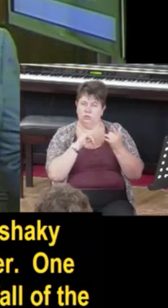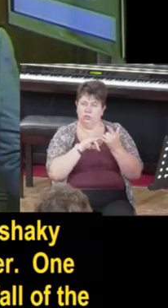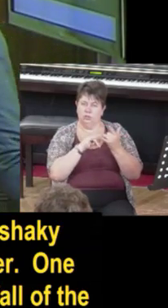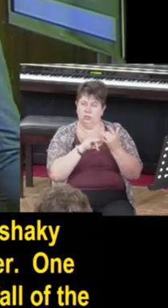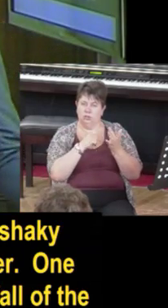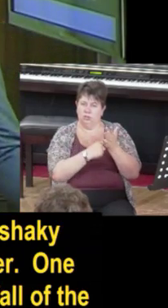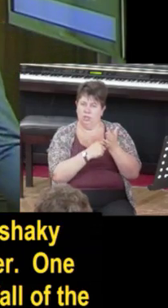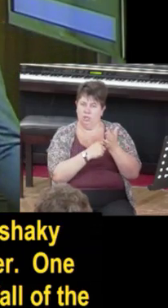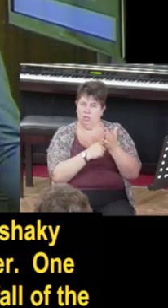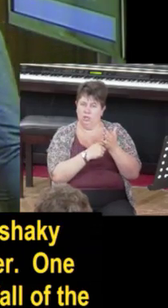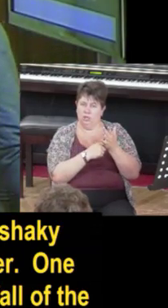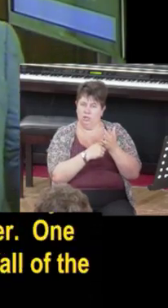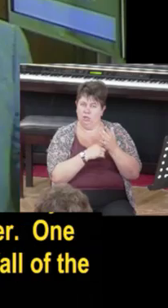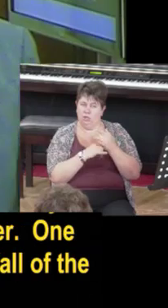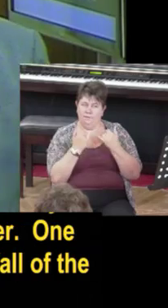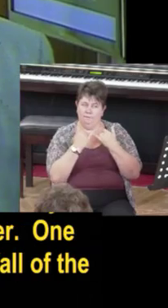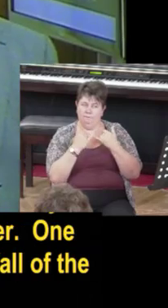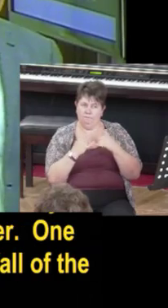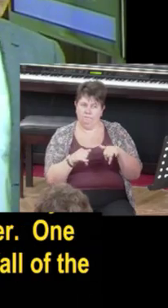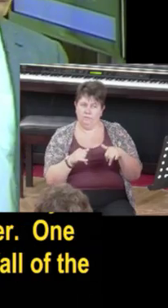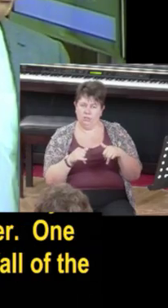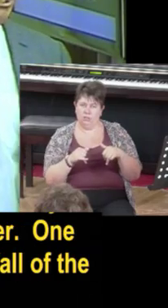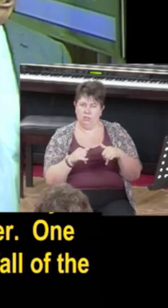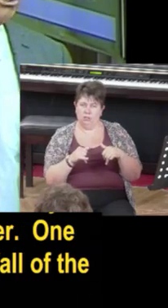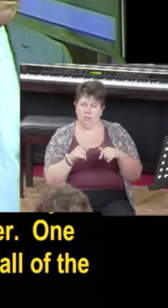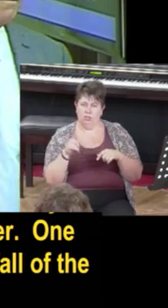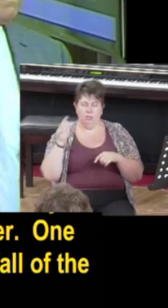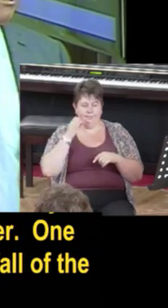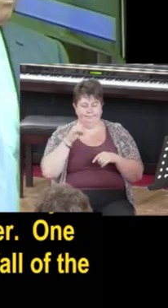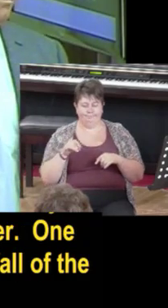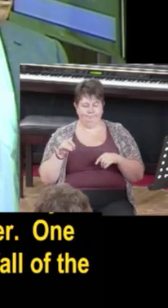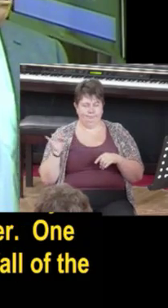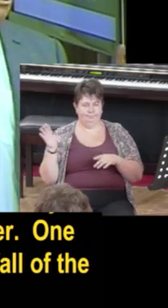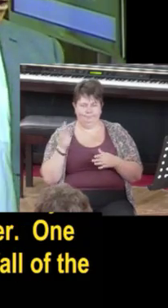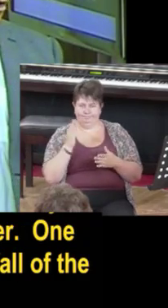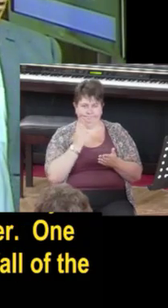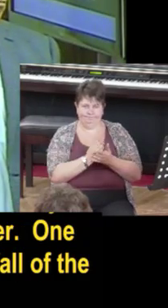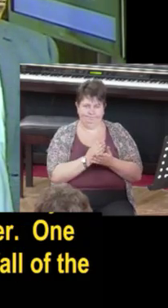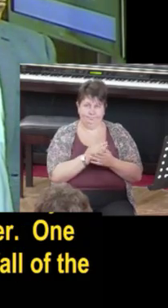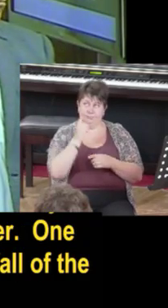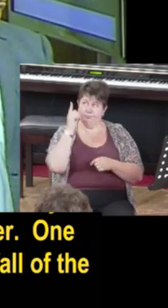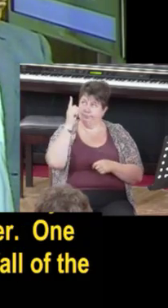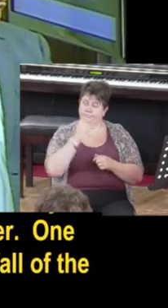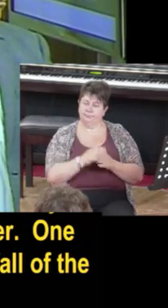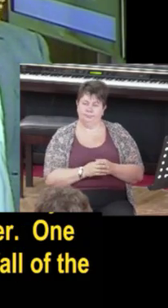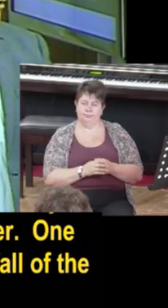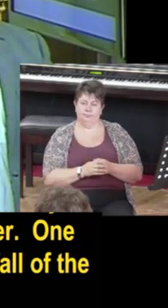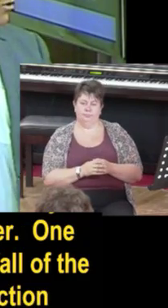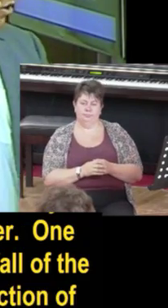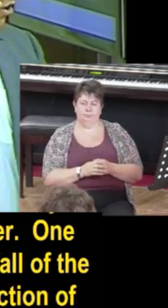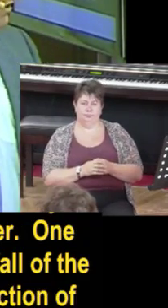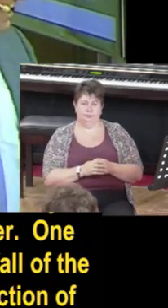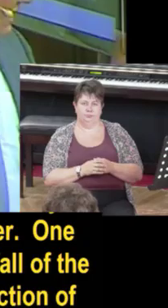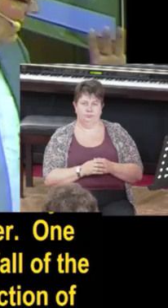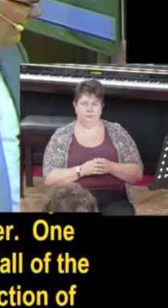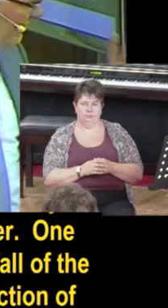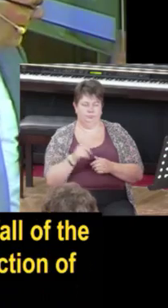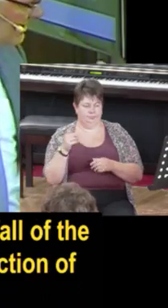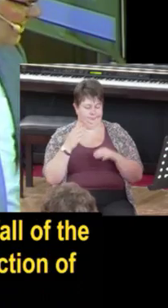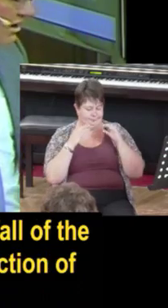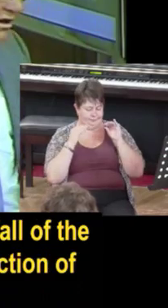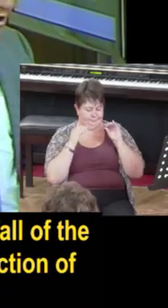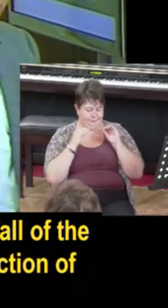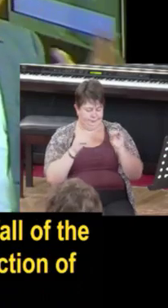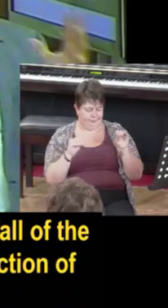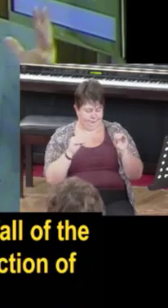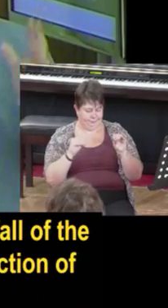Socialist Republic, was their active rejection of faith in God. They taught an